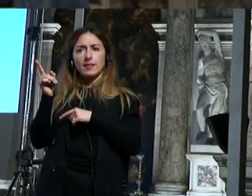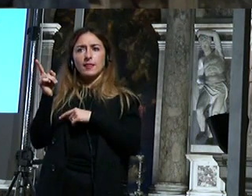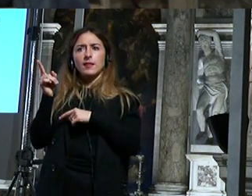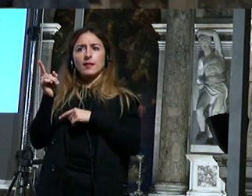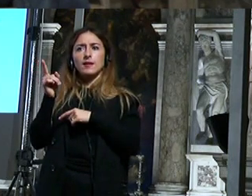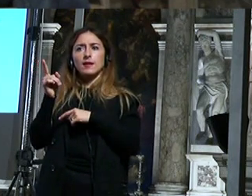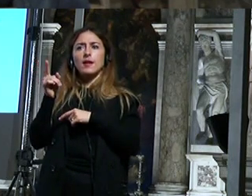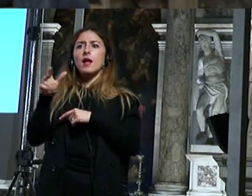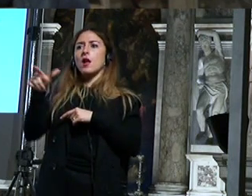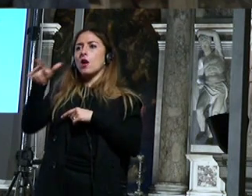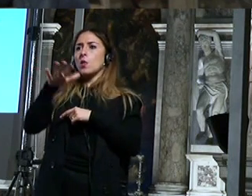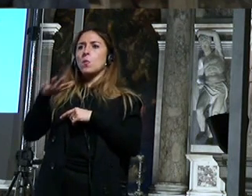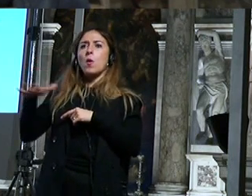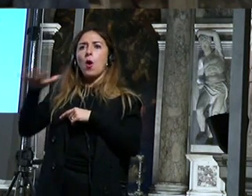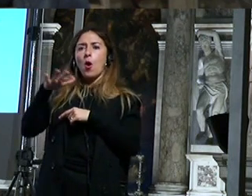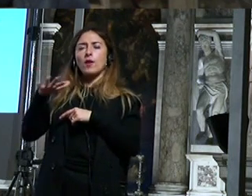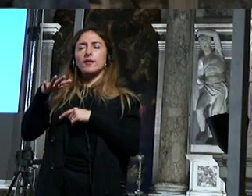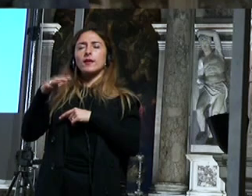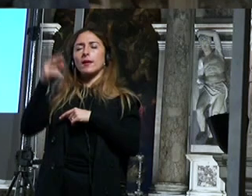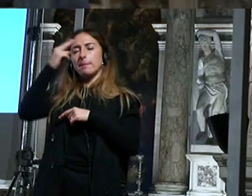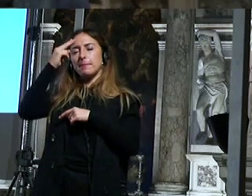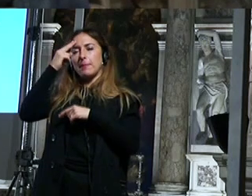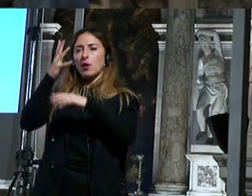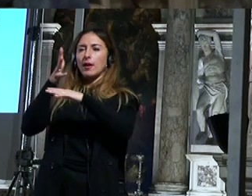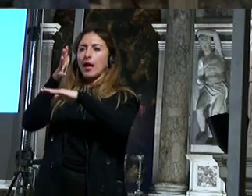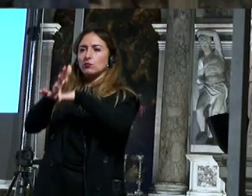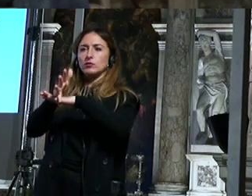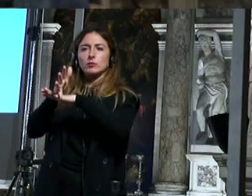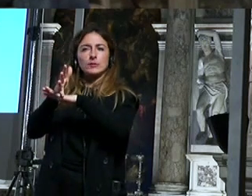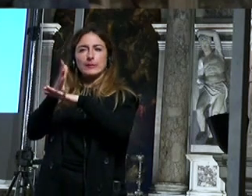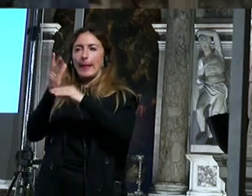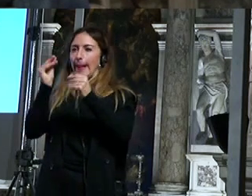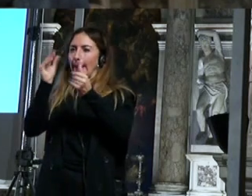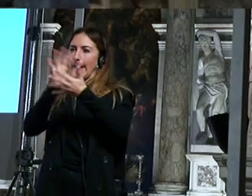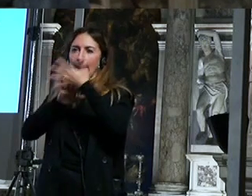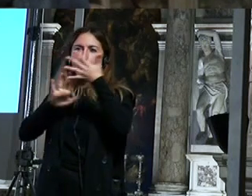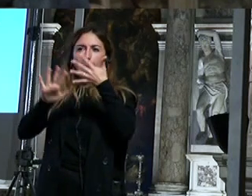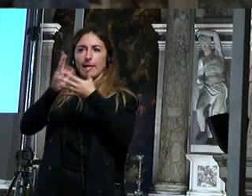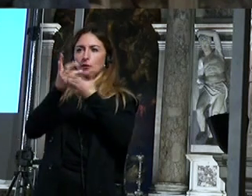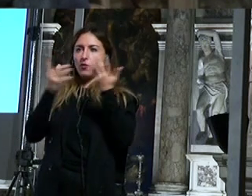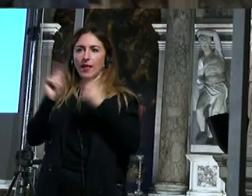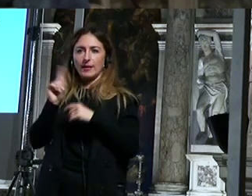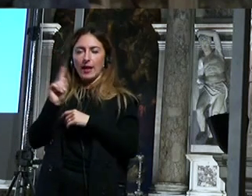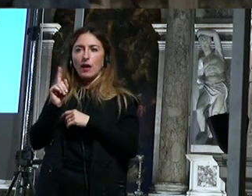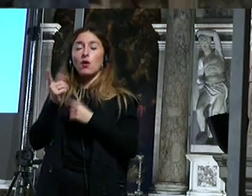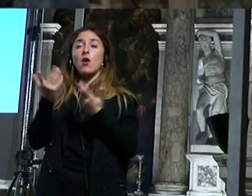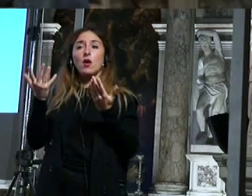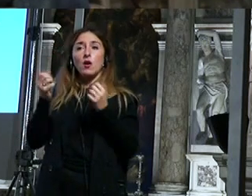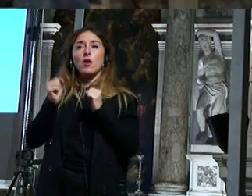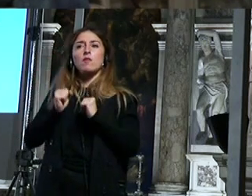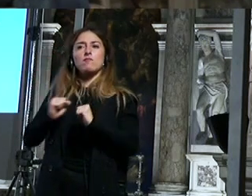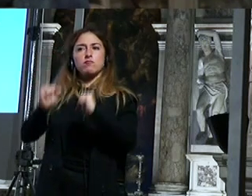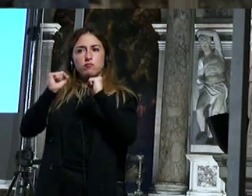by memory, or that, then we can transform it more easily. Yeah, maybe what I